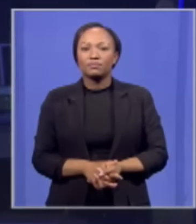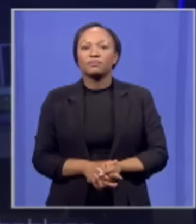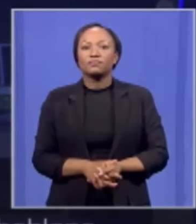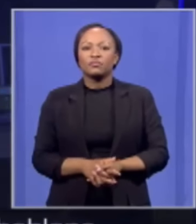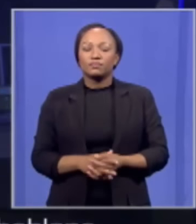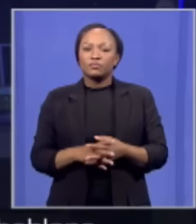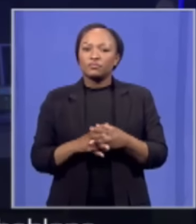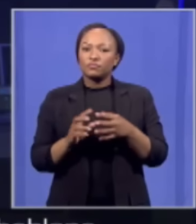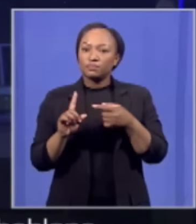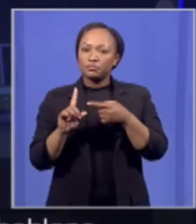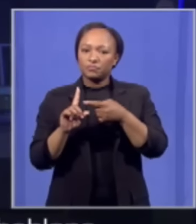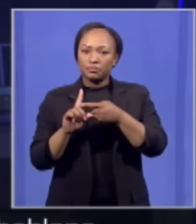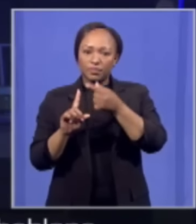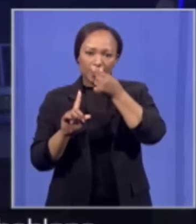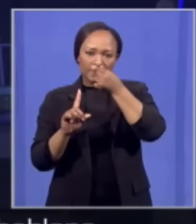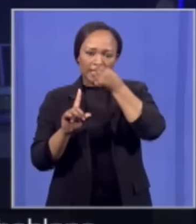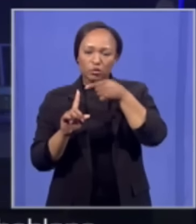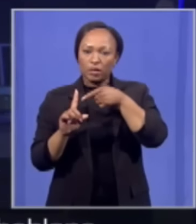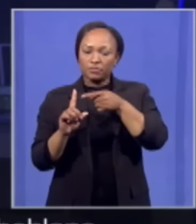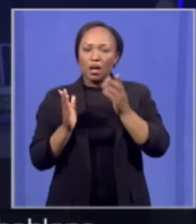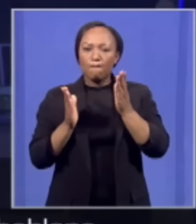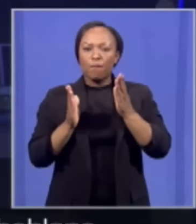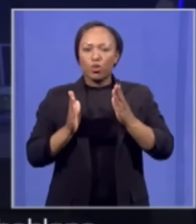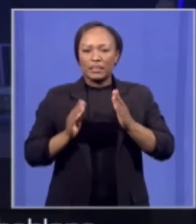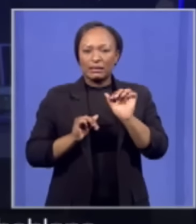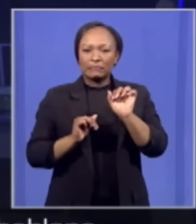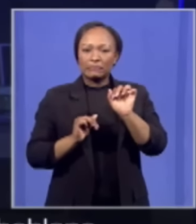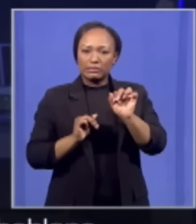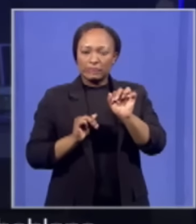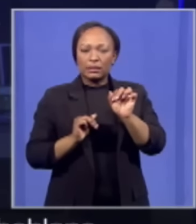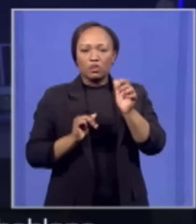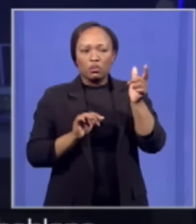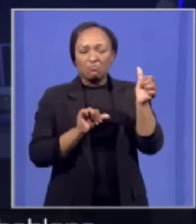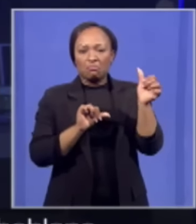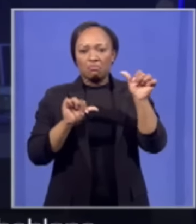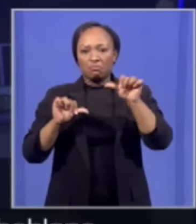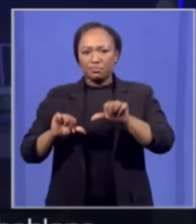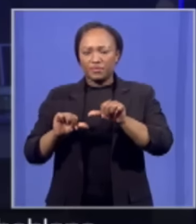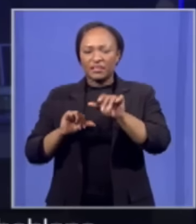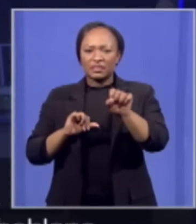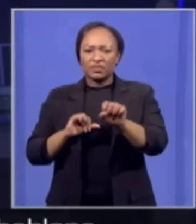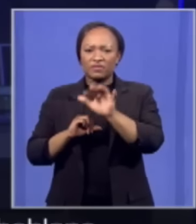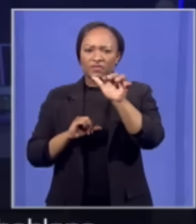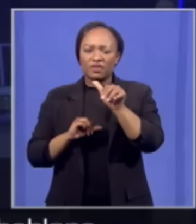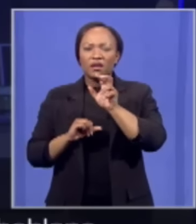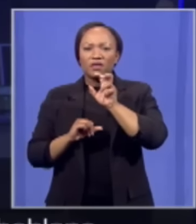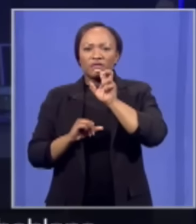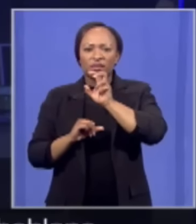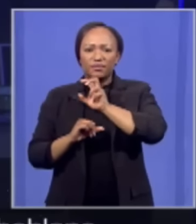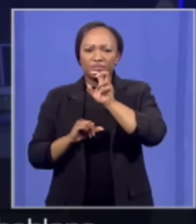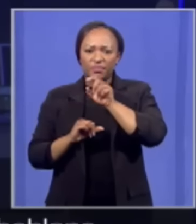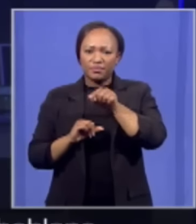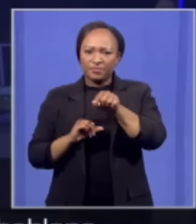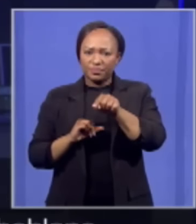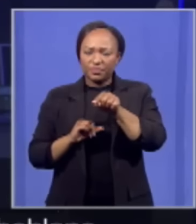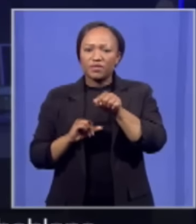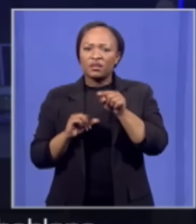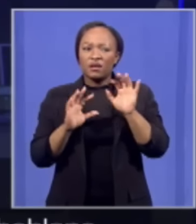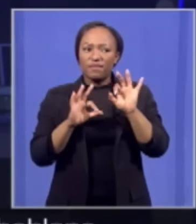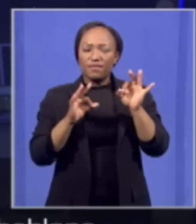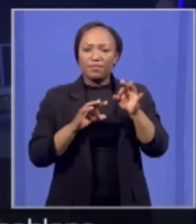Setopo sa lenqosa la Afrika Borwa naheng ya France Nathi Mthethwa se tla kgutlela kwano lapeng ka Labohlano. Lelapa le bolela ha lena le tshepo ya hore mofu